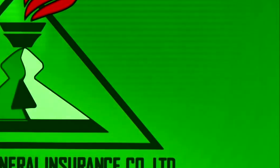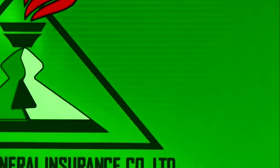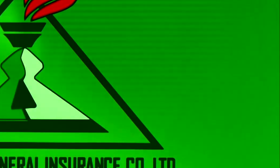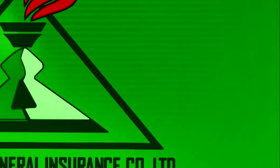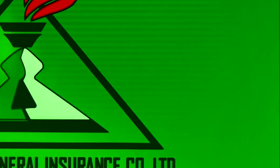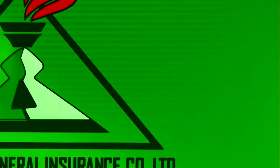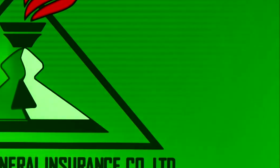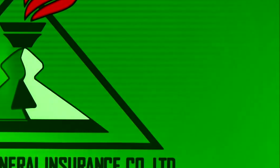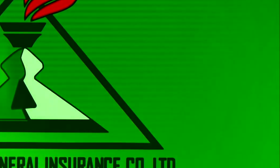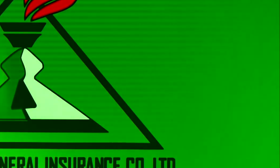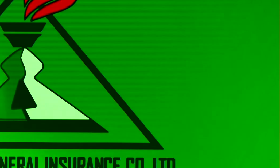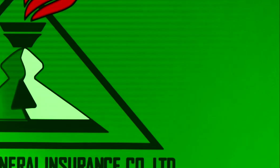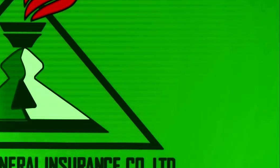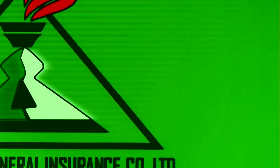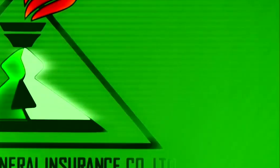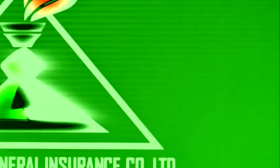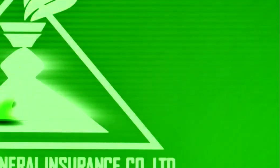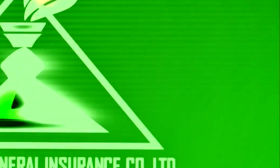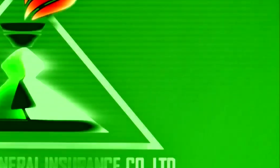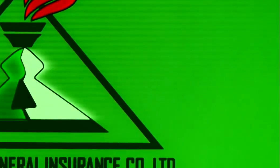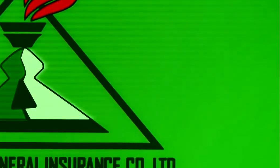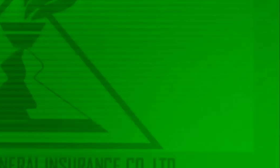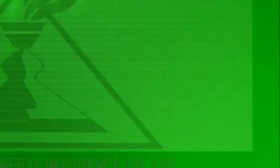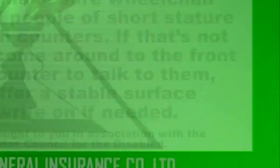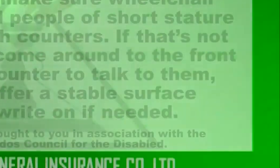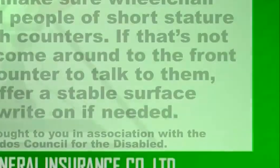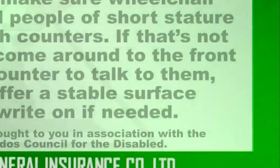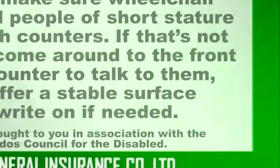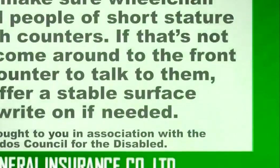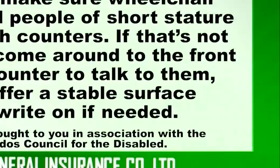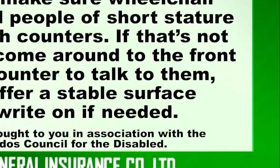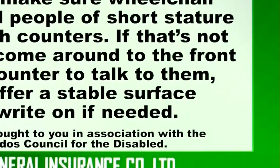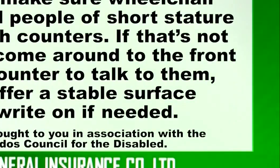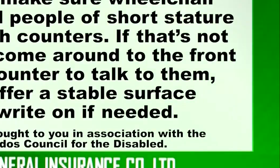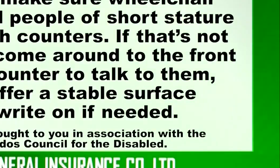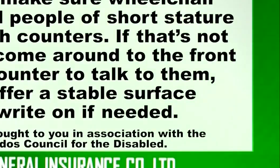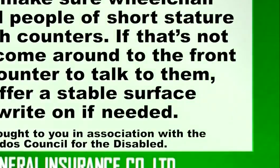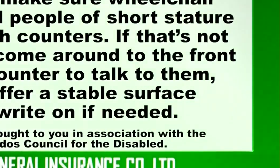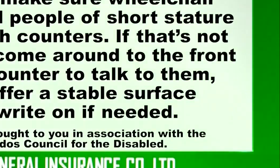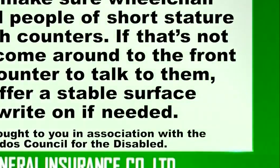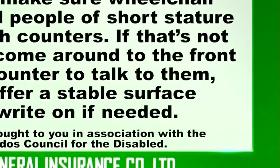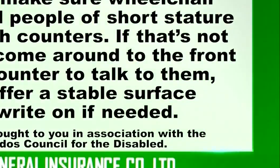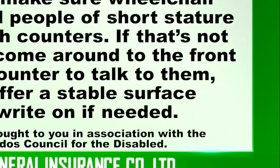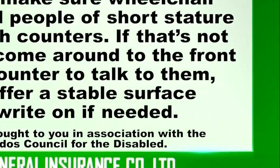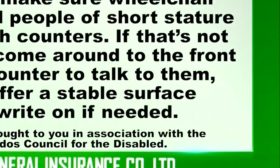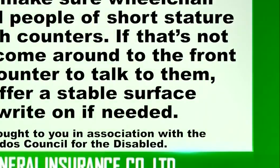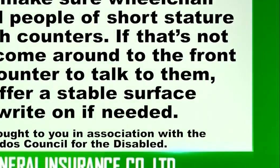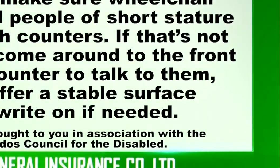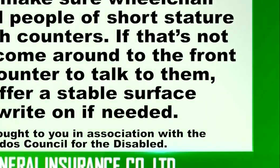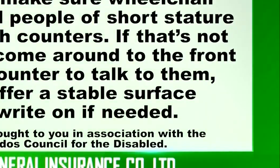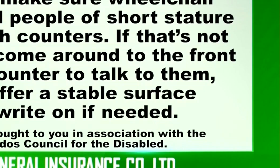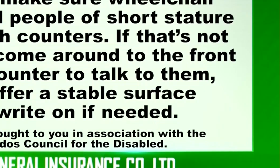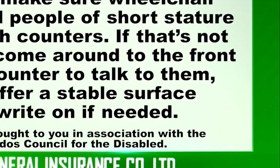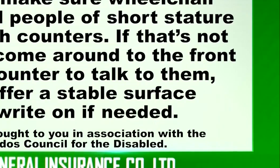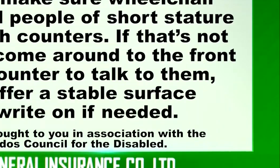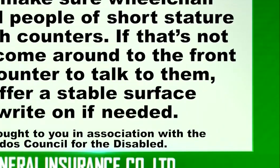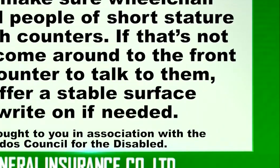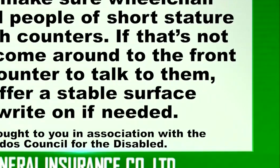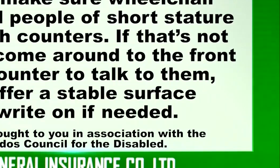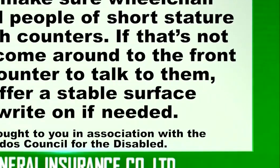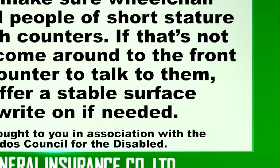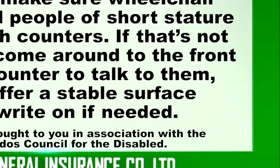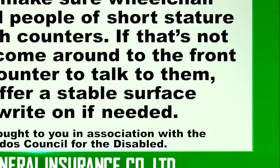Limited. Insurance the way you want it to be. Try and make sure wheelchair users and people short of